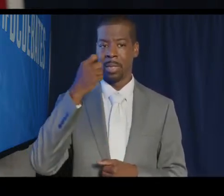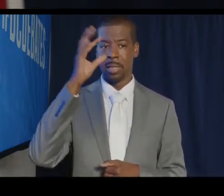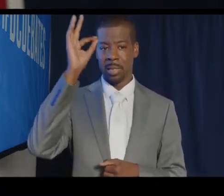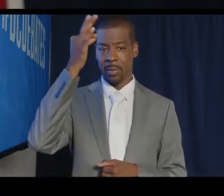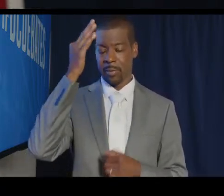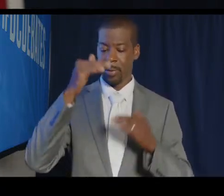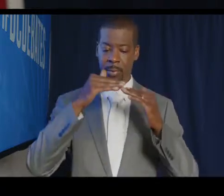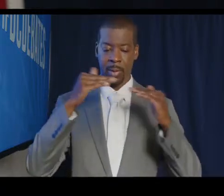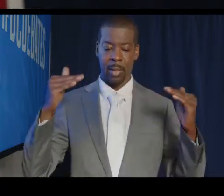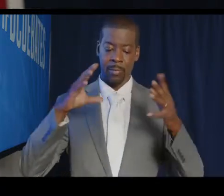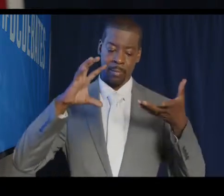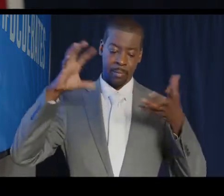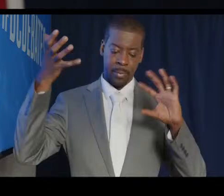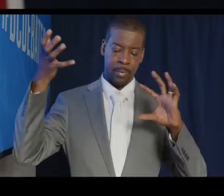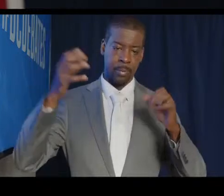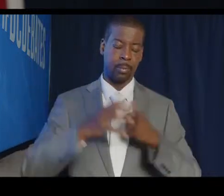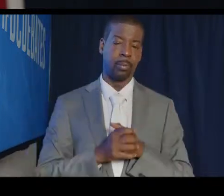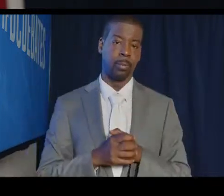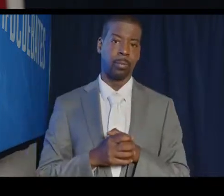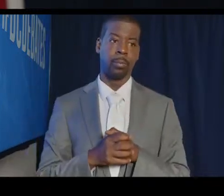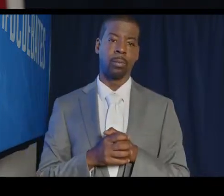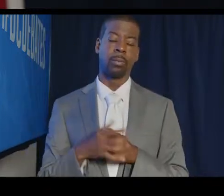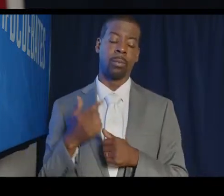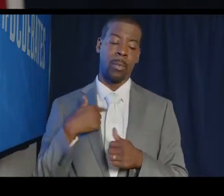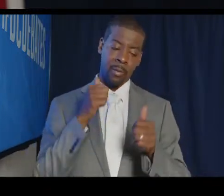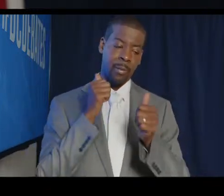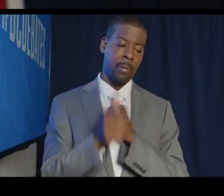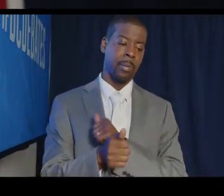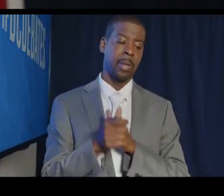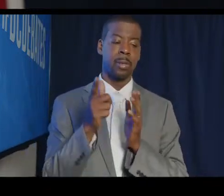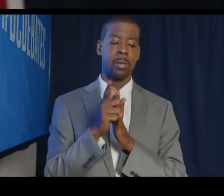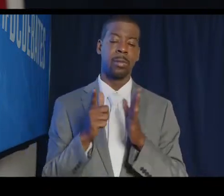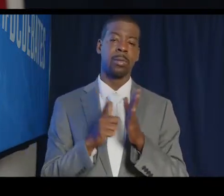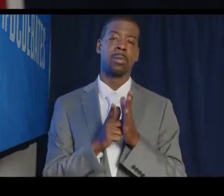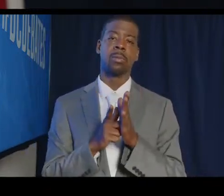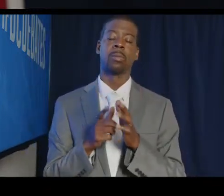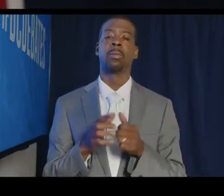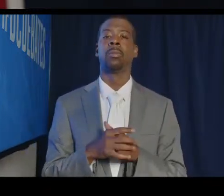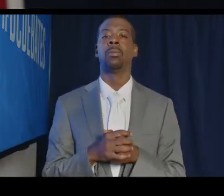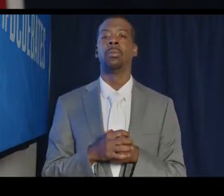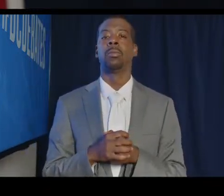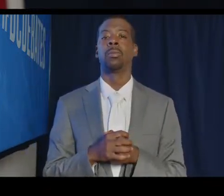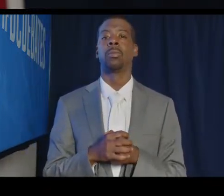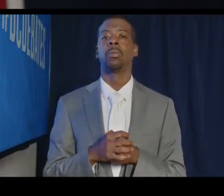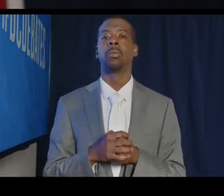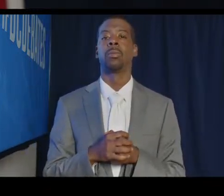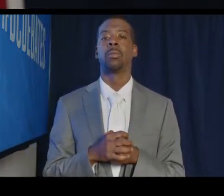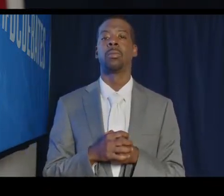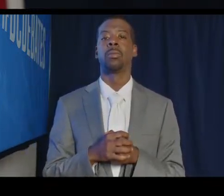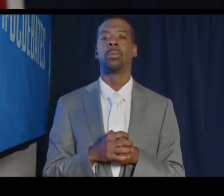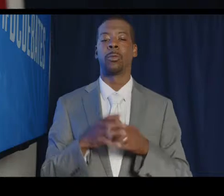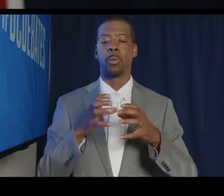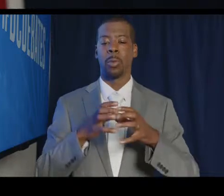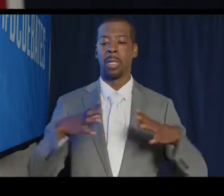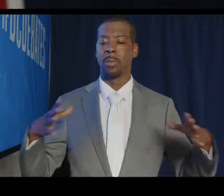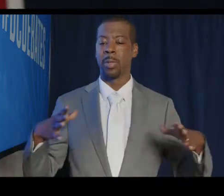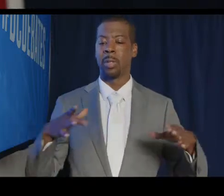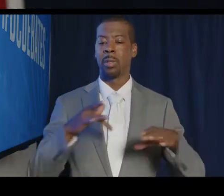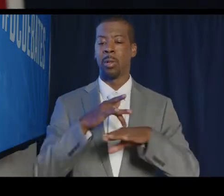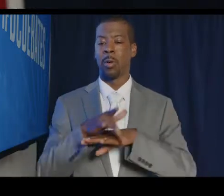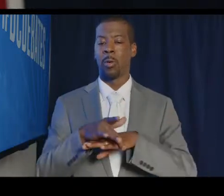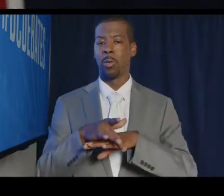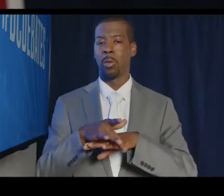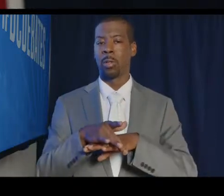a place that will protect them. I've passed bills to expand early childhood